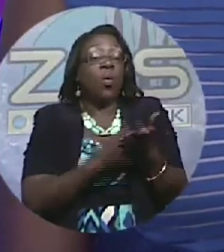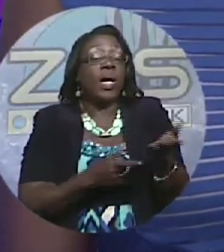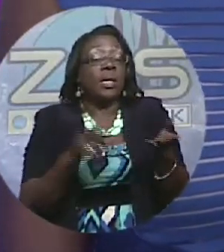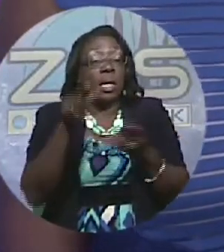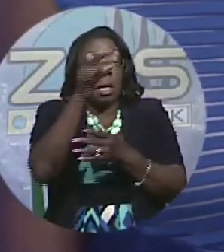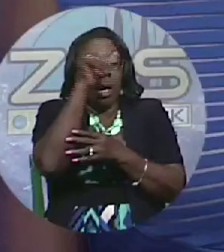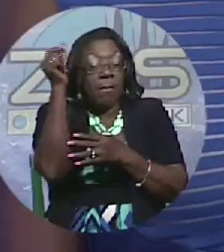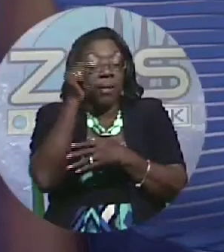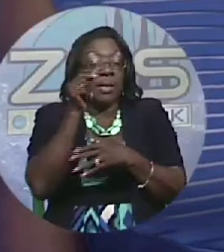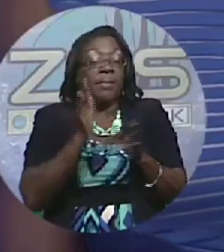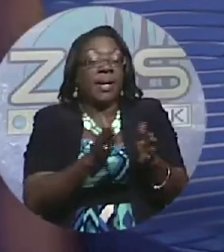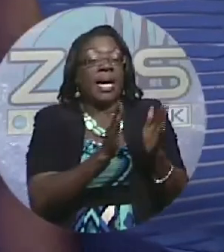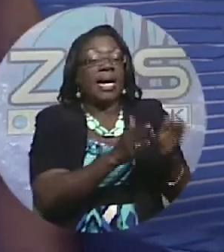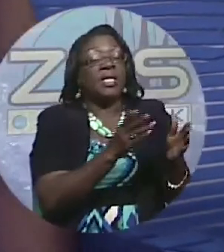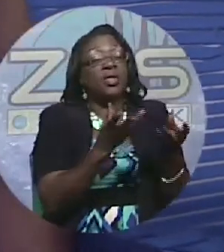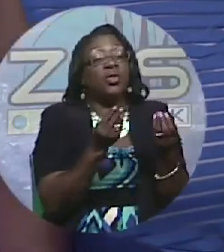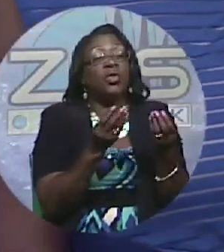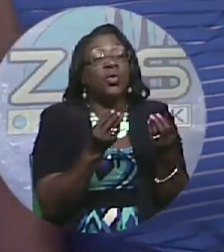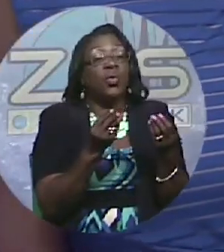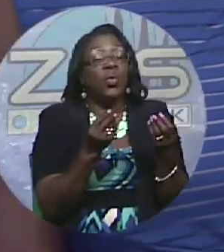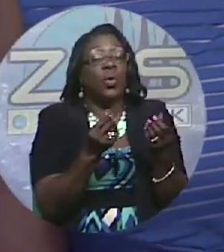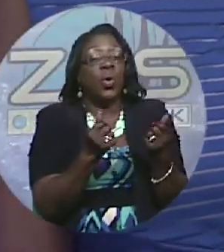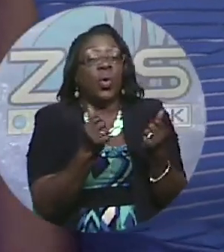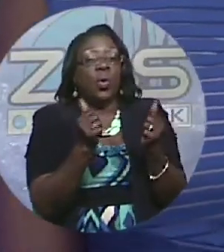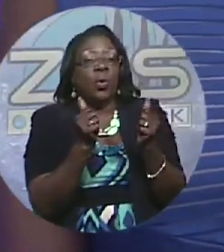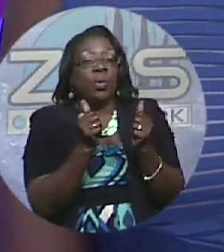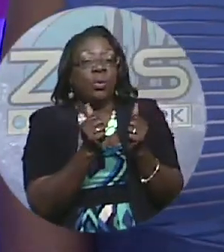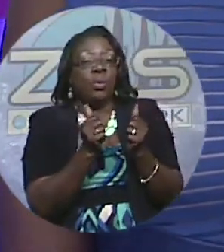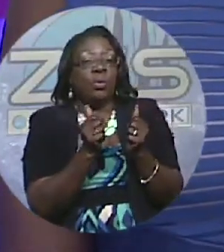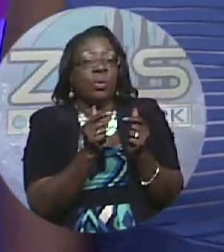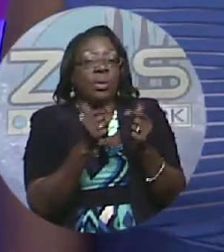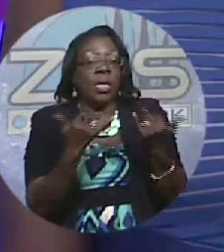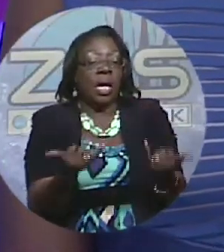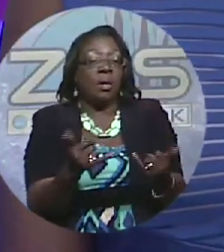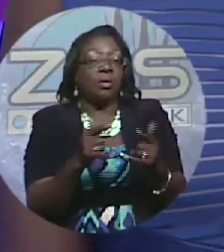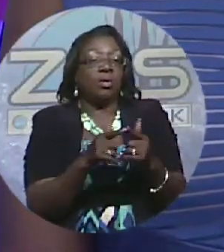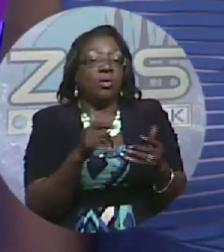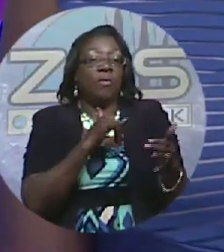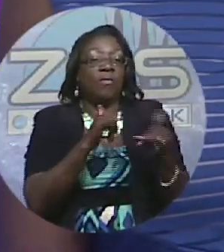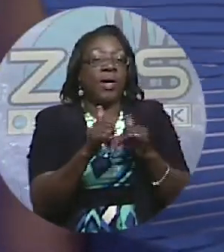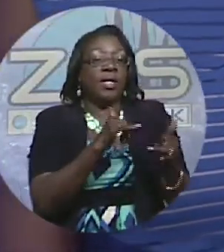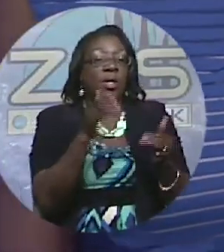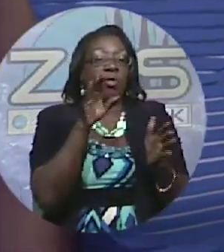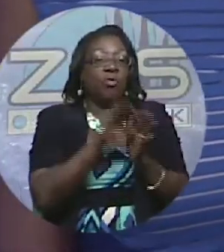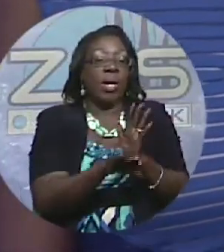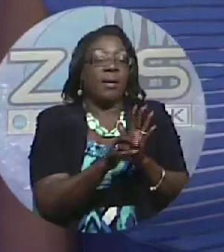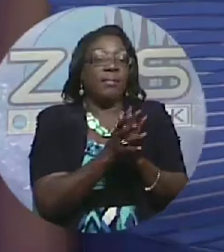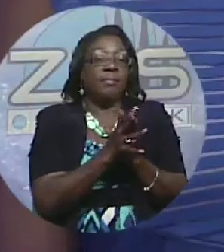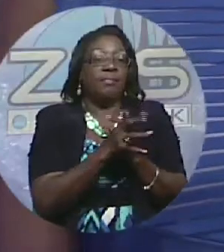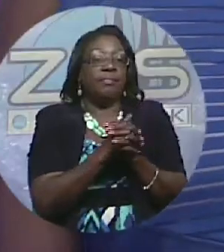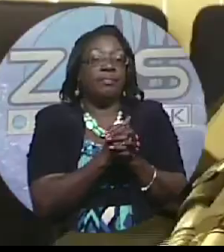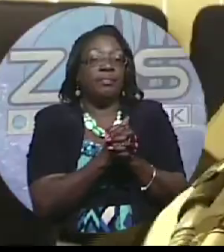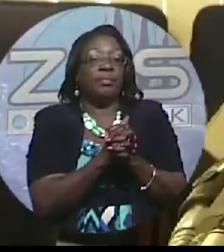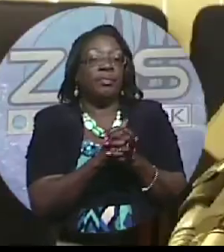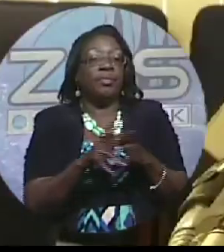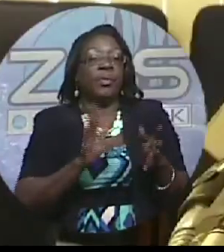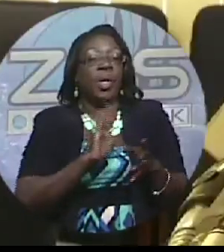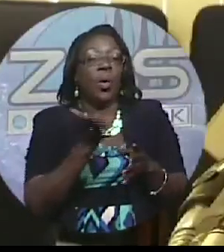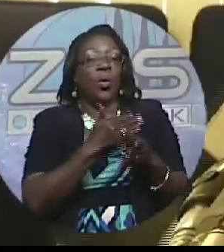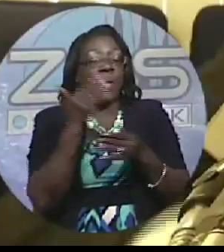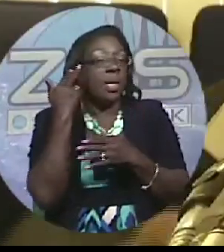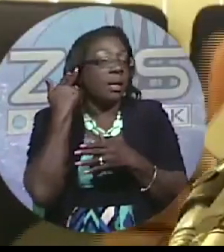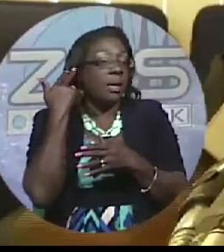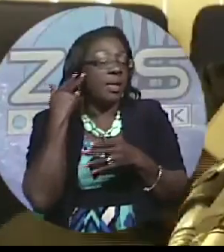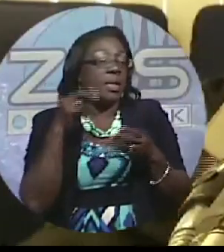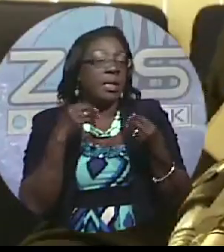the results. He says he believes that more programs must be implemented to fight the war on crime. We heard